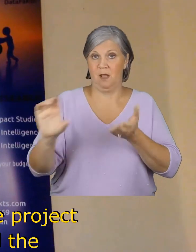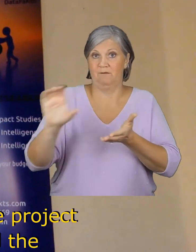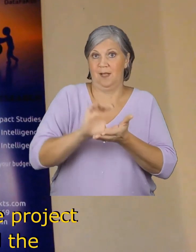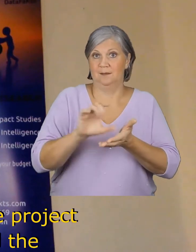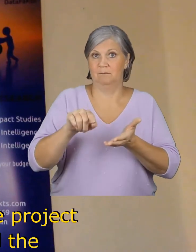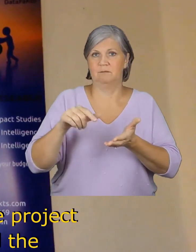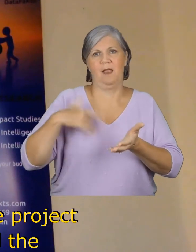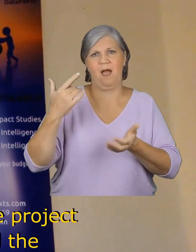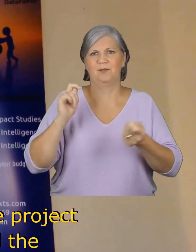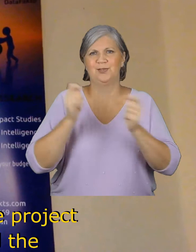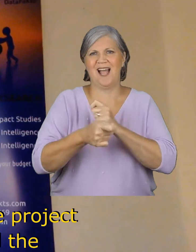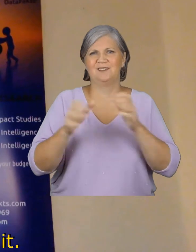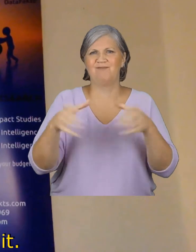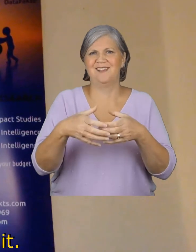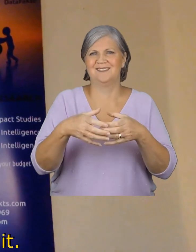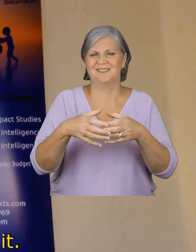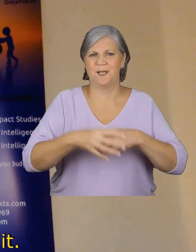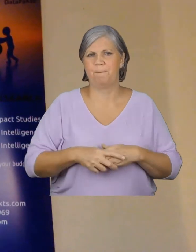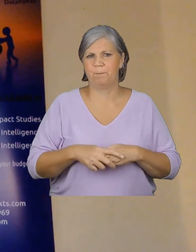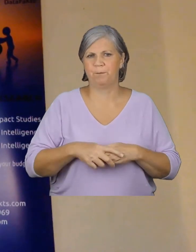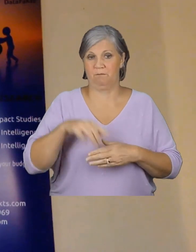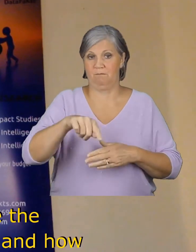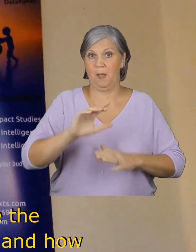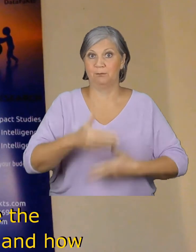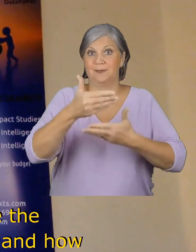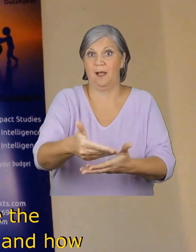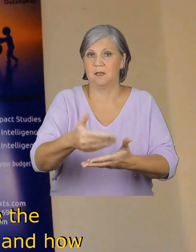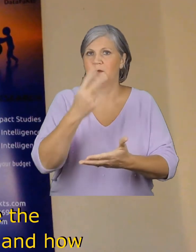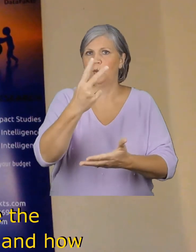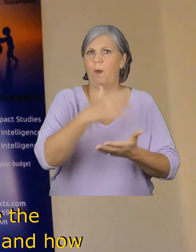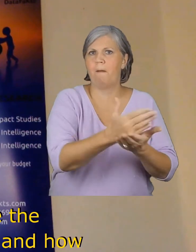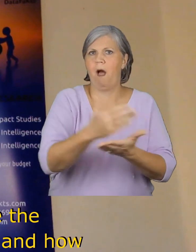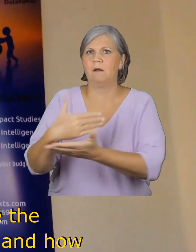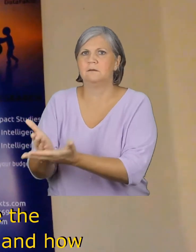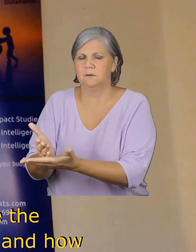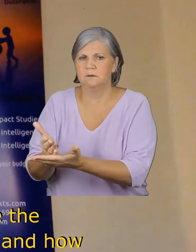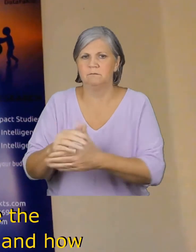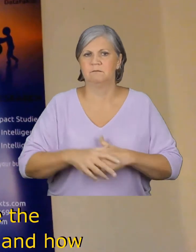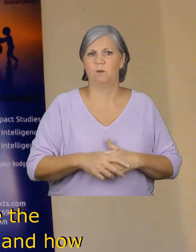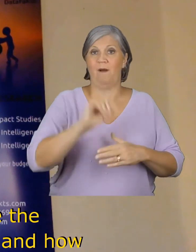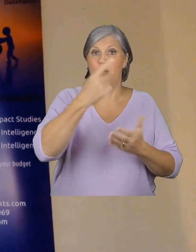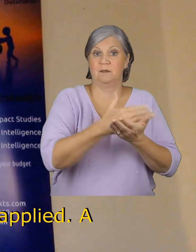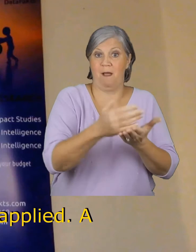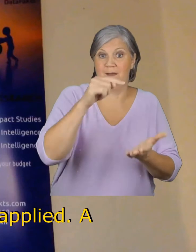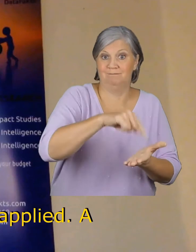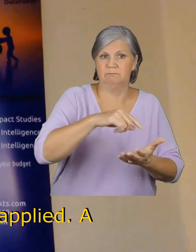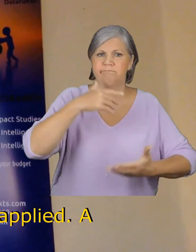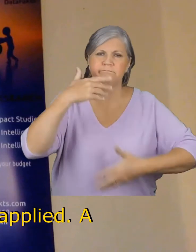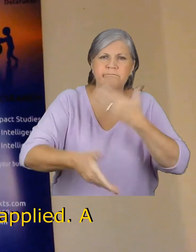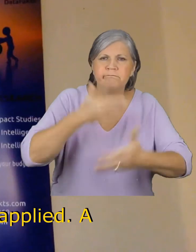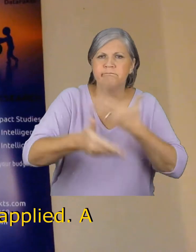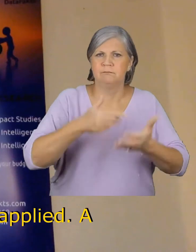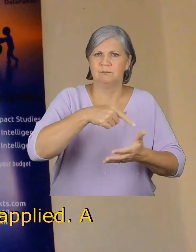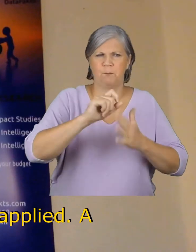the project idea came about and the background to it. I will then summarise the format of the project and how the